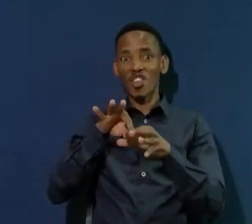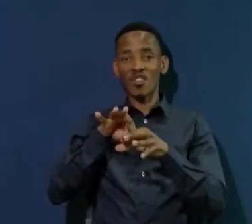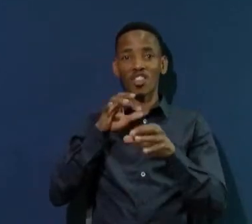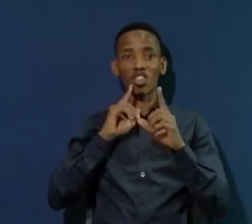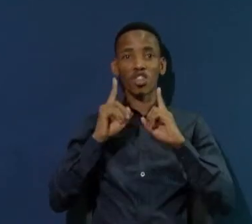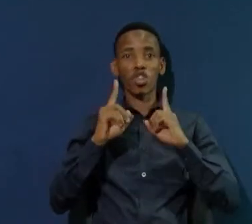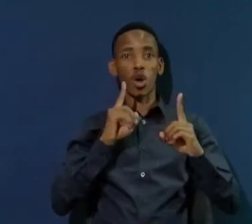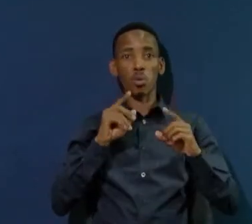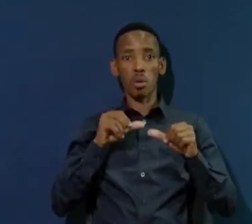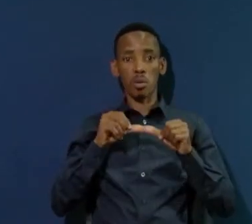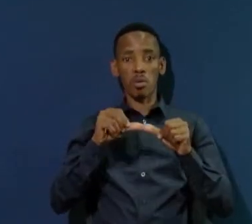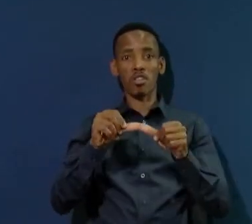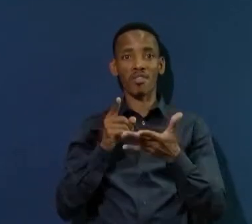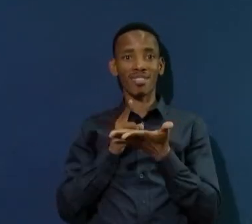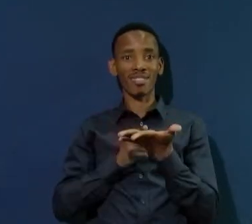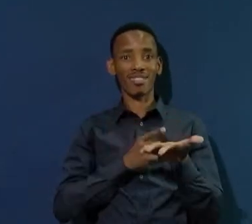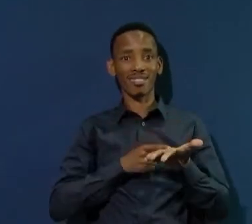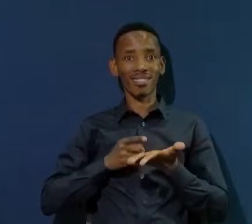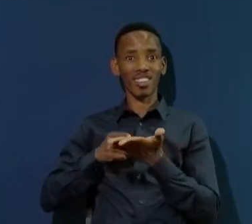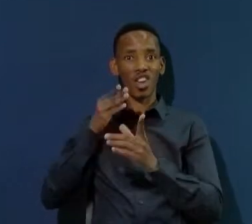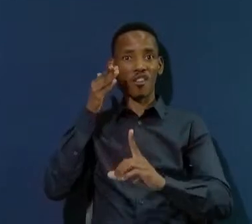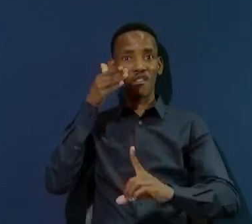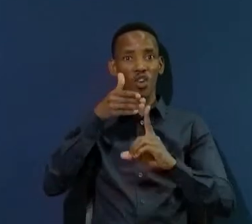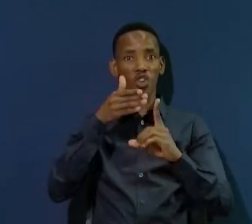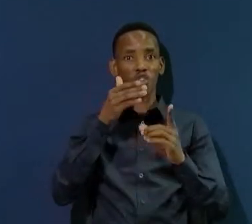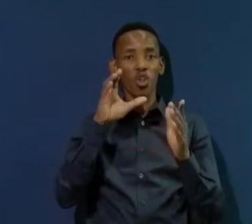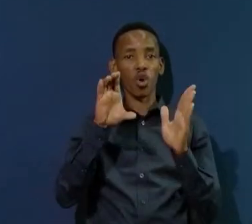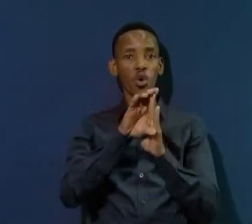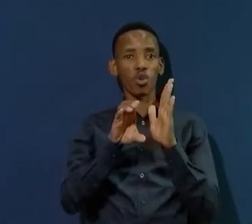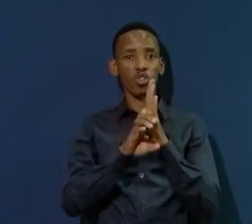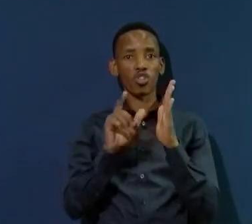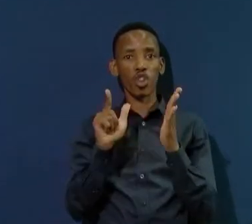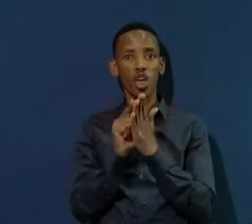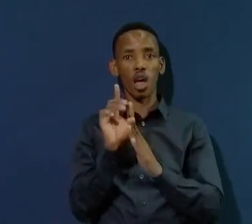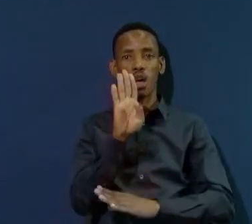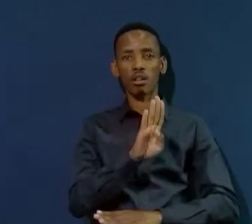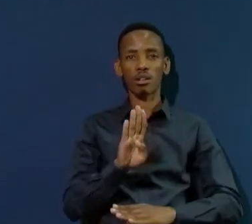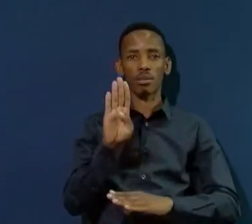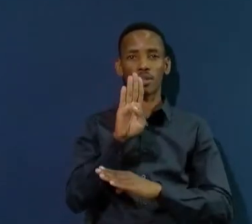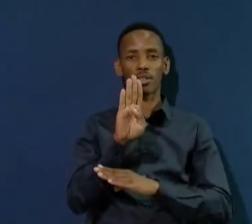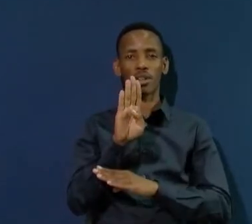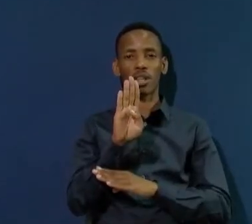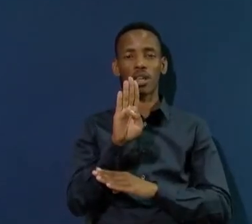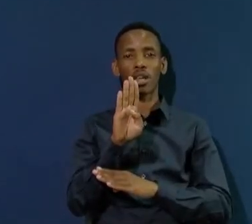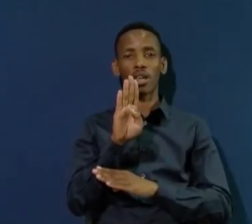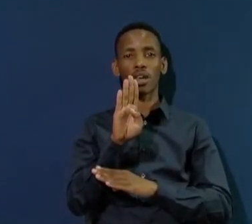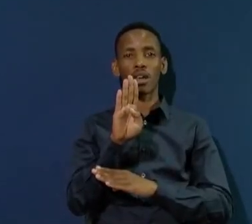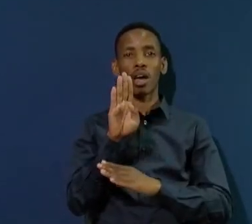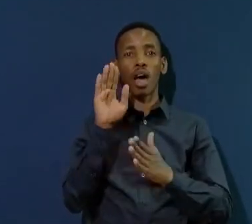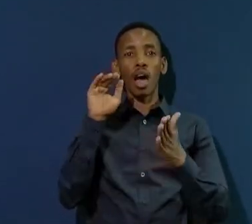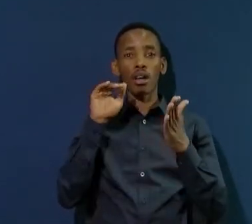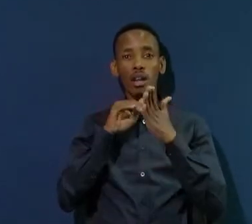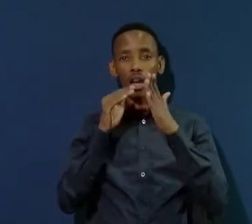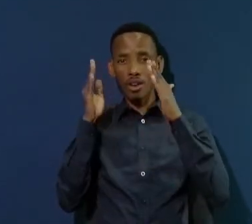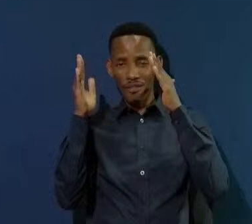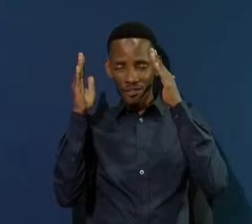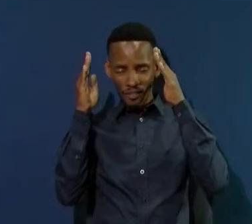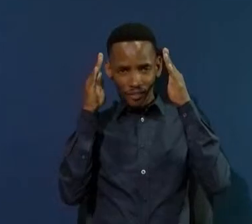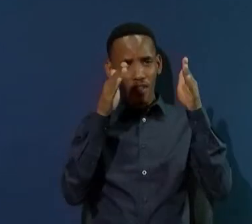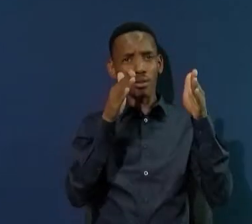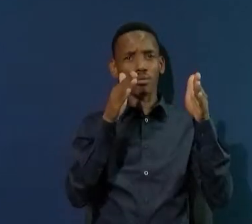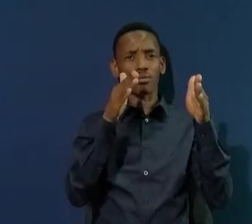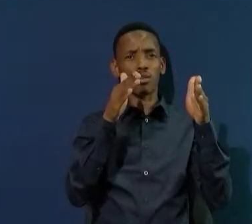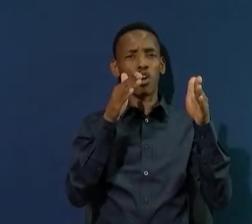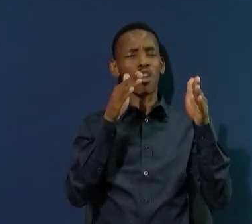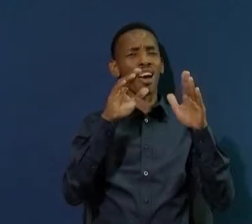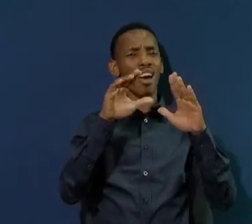piseng ya rona e leng gore e itebagantse le molao motheo wa lehatshe la Botswana mme re lebeletse segolo bogolo ka ha molao motheo o berekang